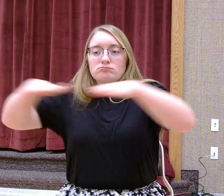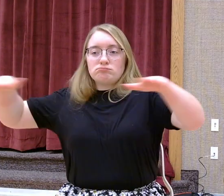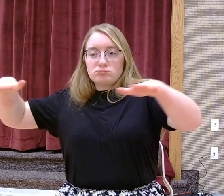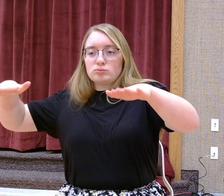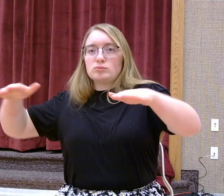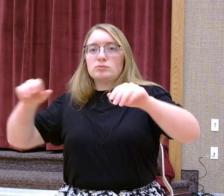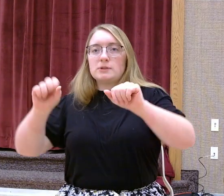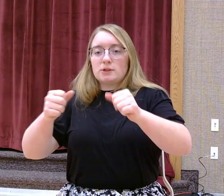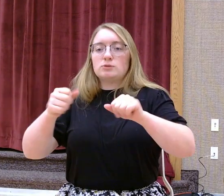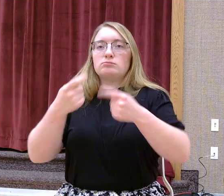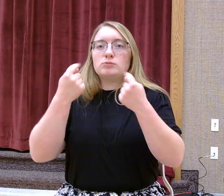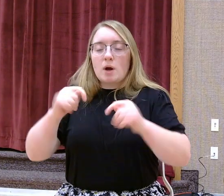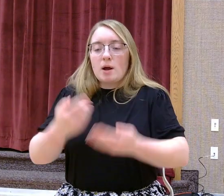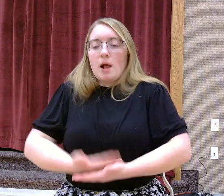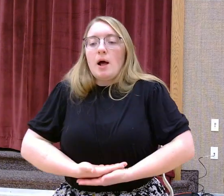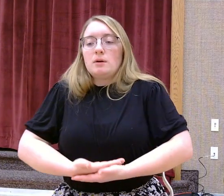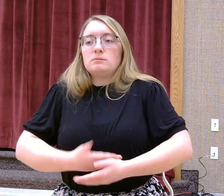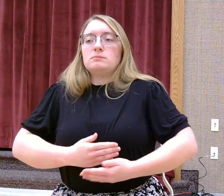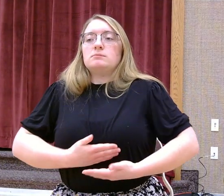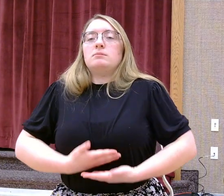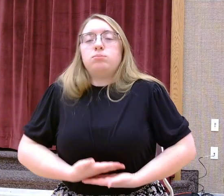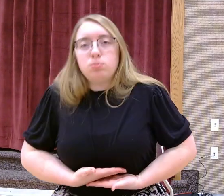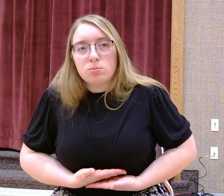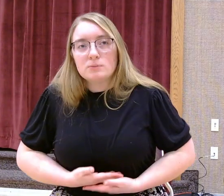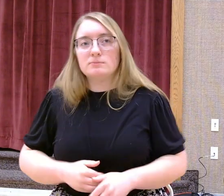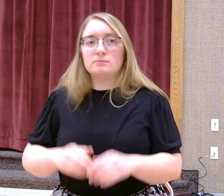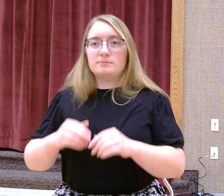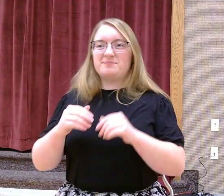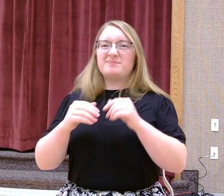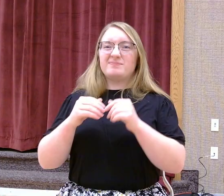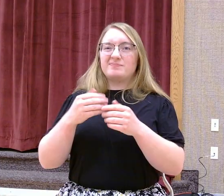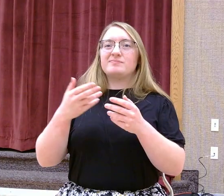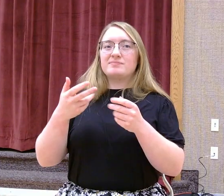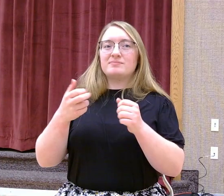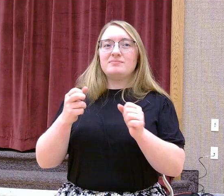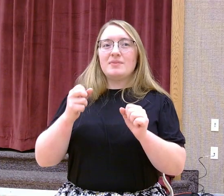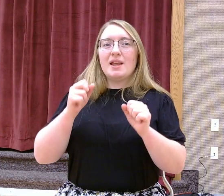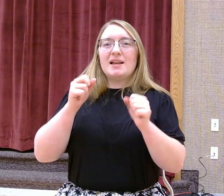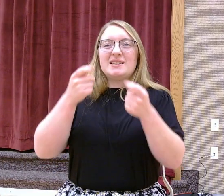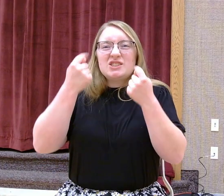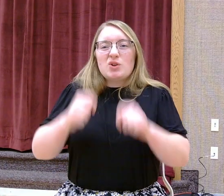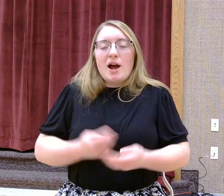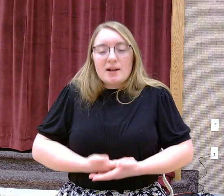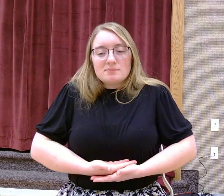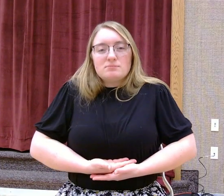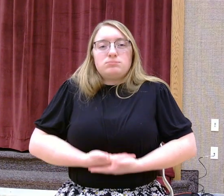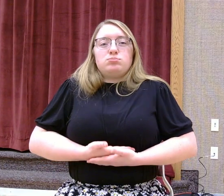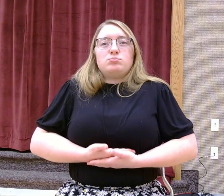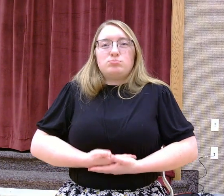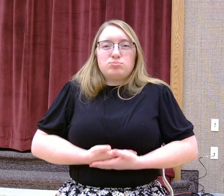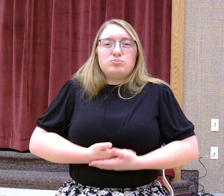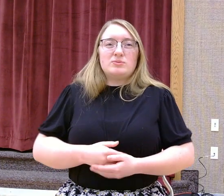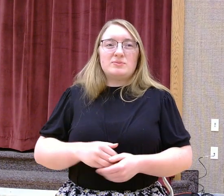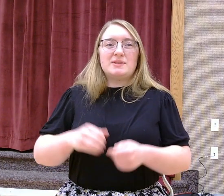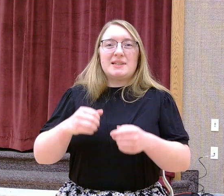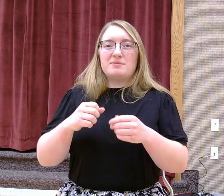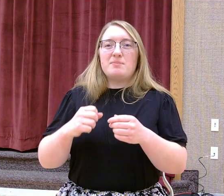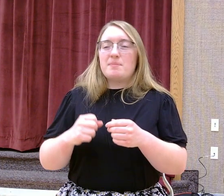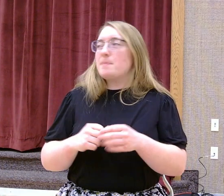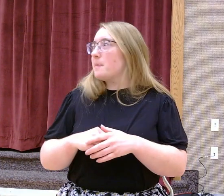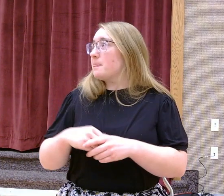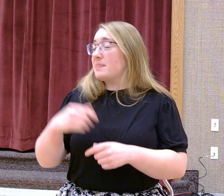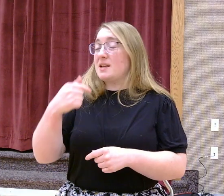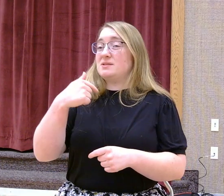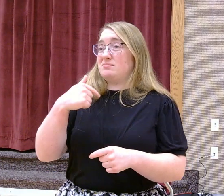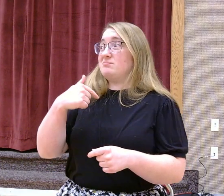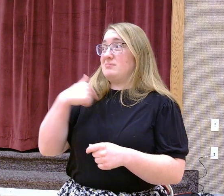of thrust on a counter, that would be one thing to do. And if you can kind of do to push up on that diaphragm to expel that out. Yeah, it's tough. I've choked